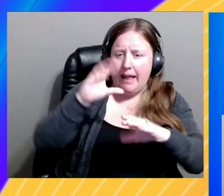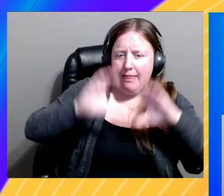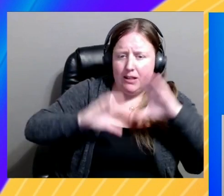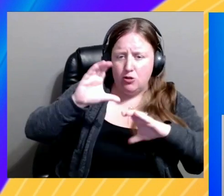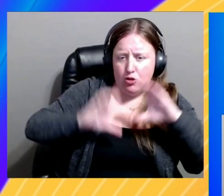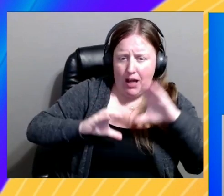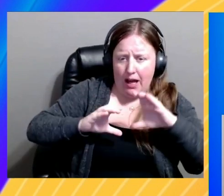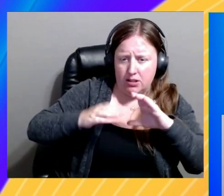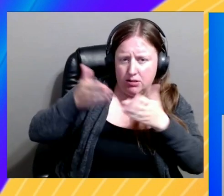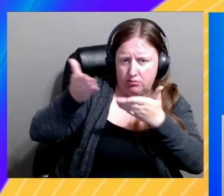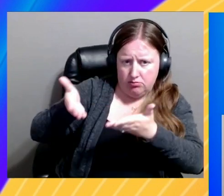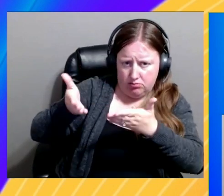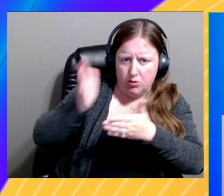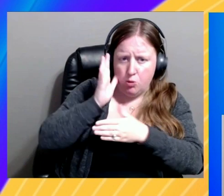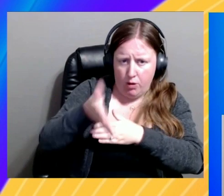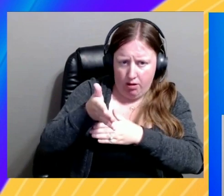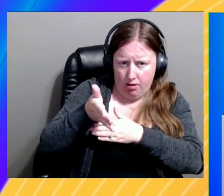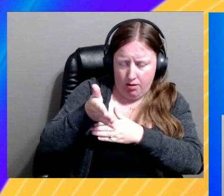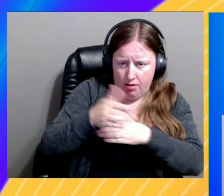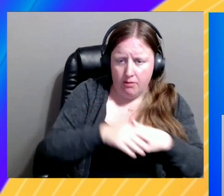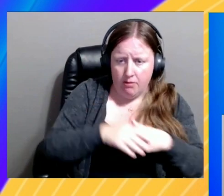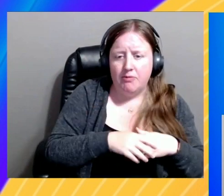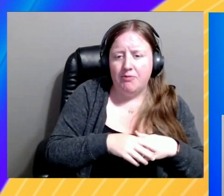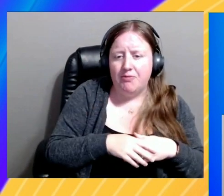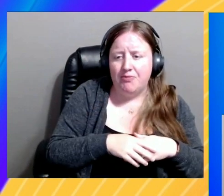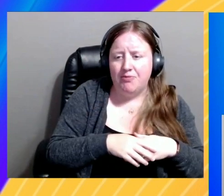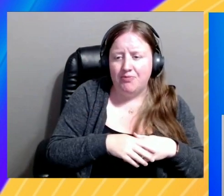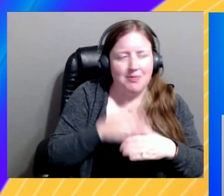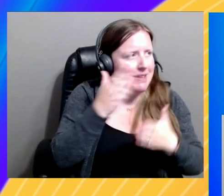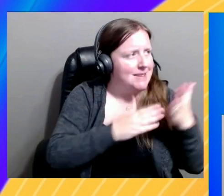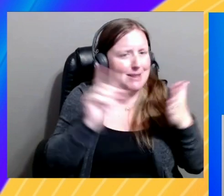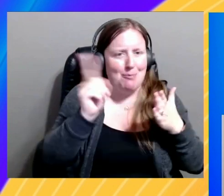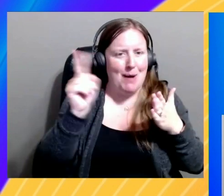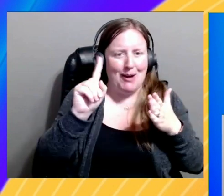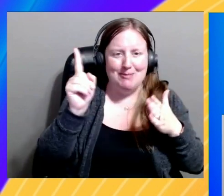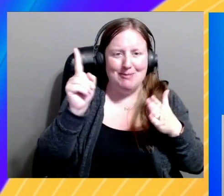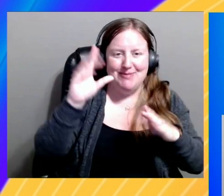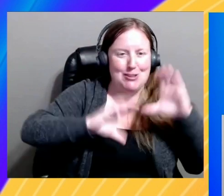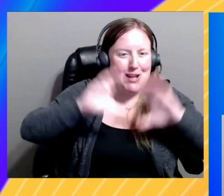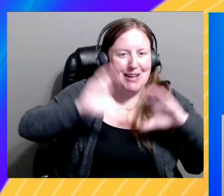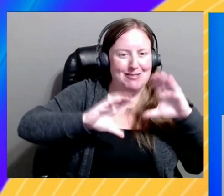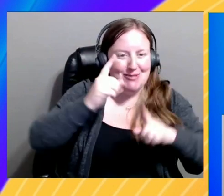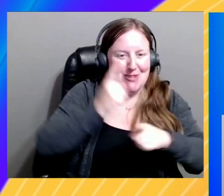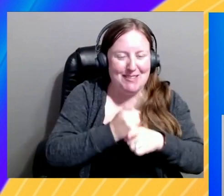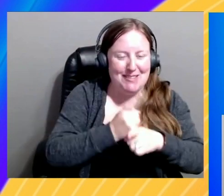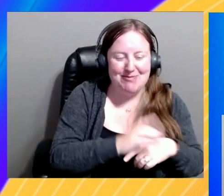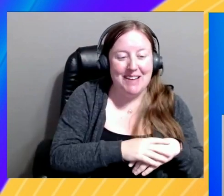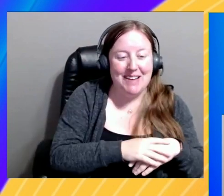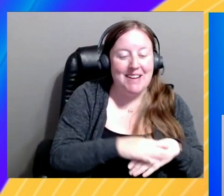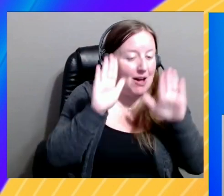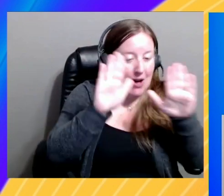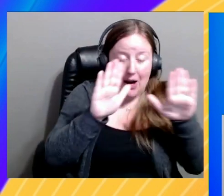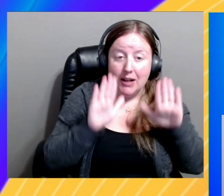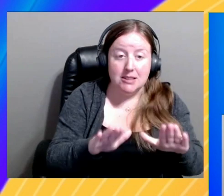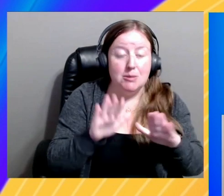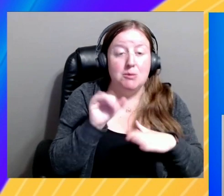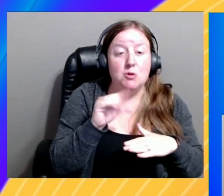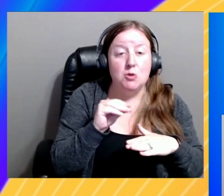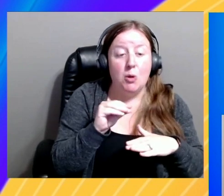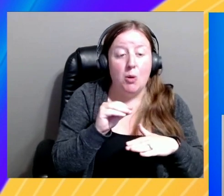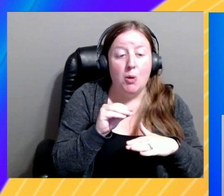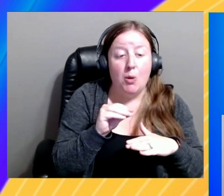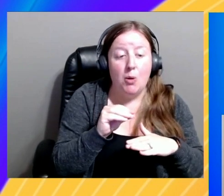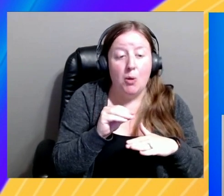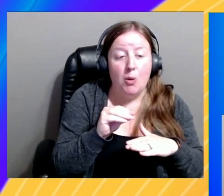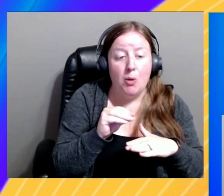here, over there, Somewhere. Yeah. wherever it might be. Awesome. So, I love